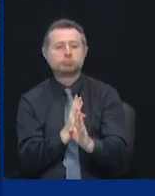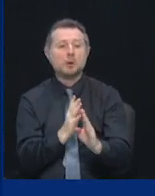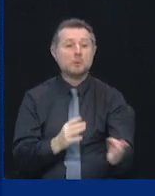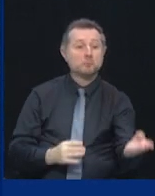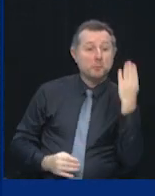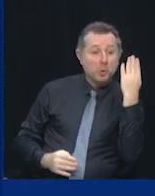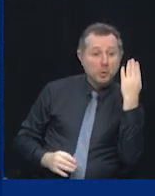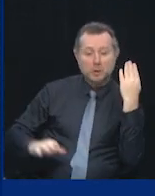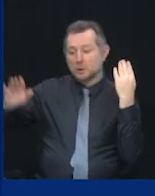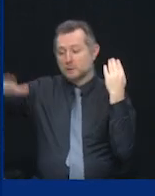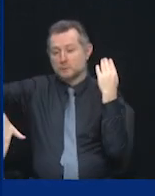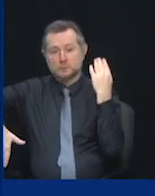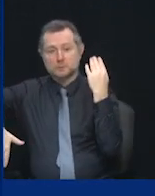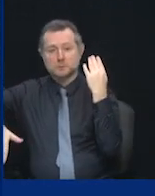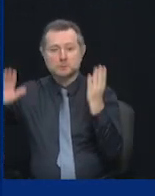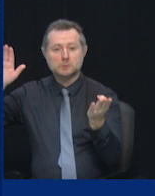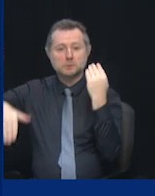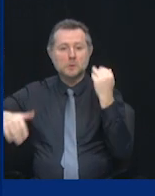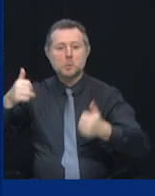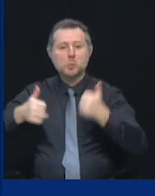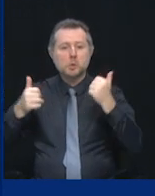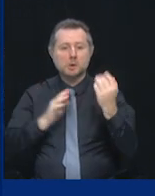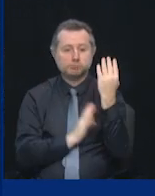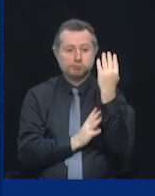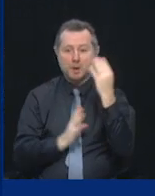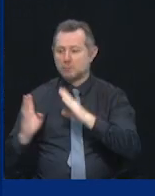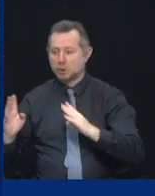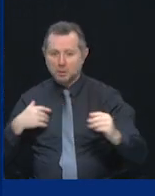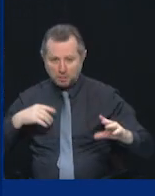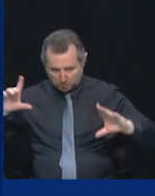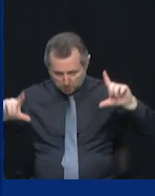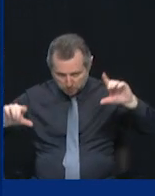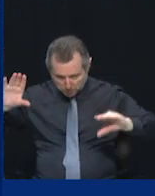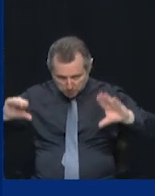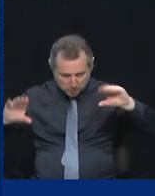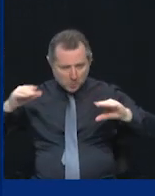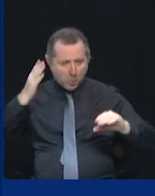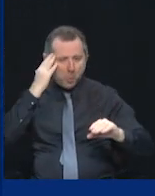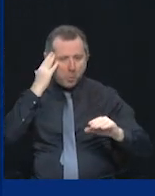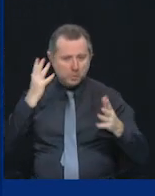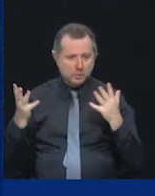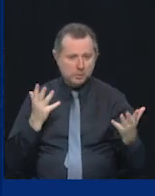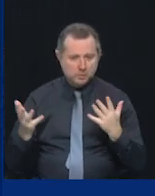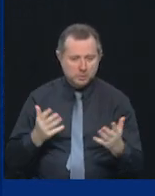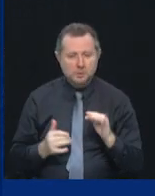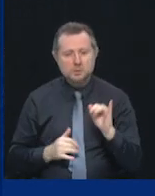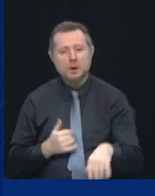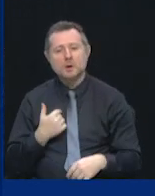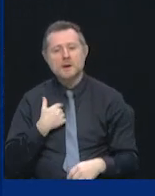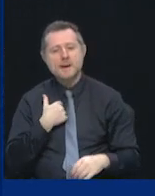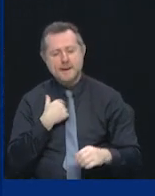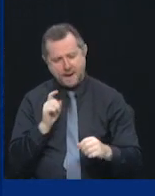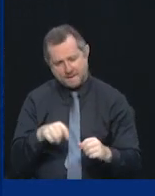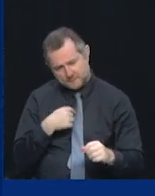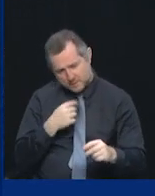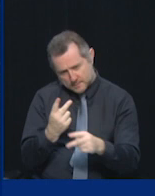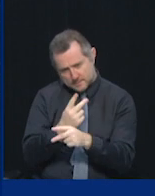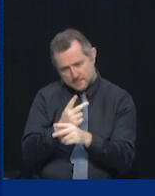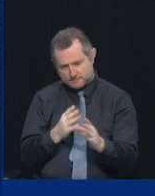what stations work the best. There's a theory that people are going to be rushed in the morning and they're not going to want to stop in the morning,